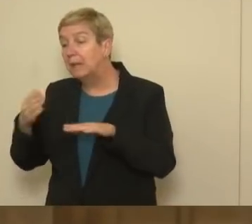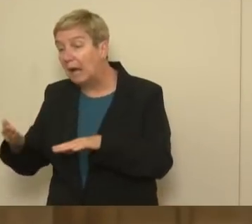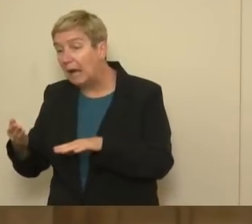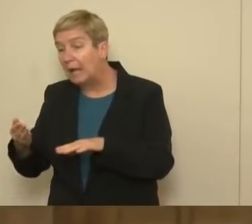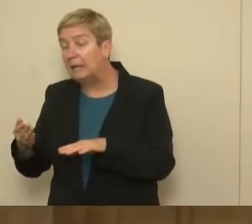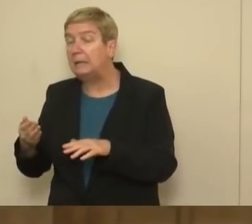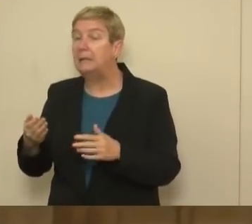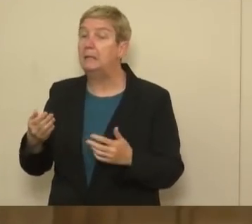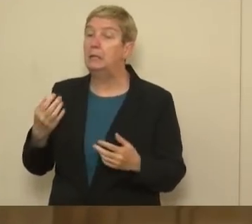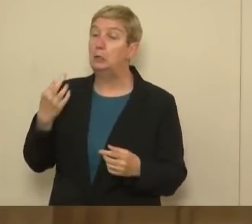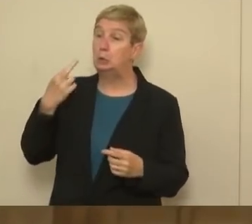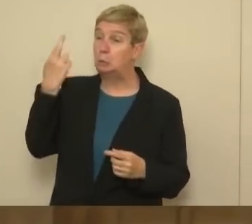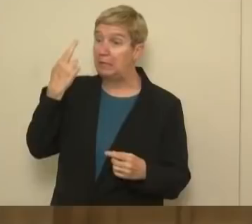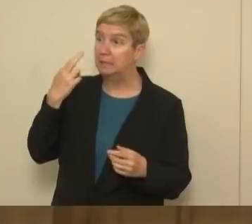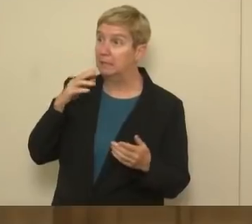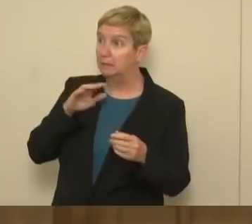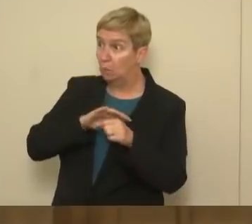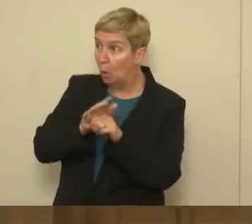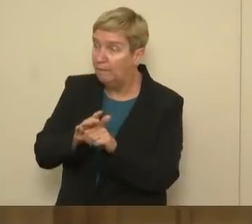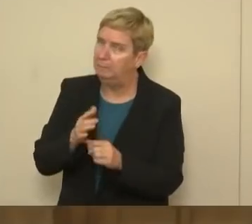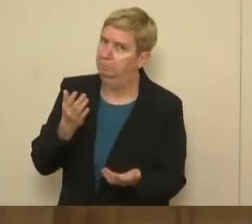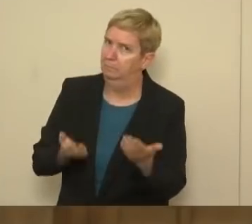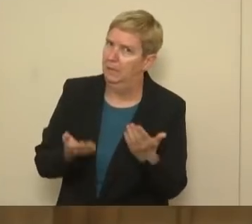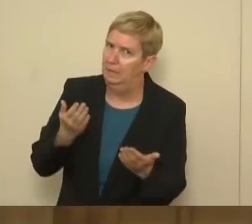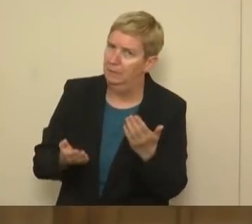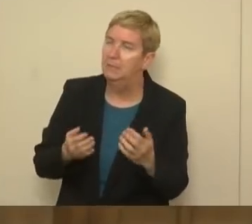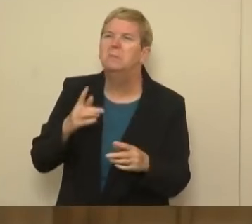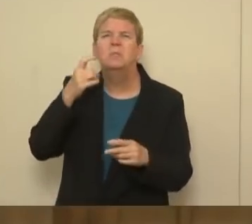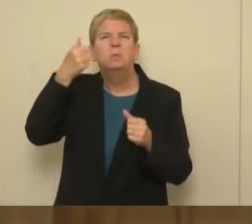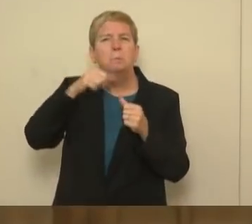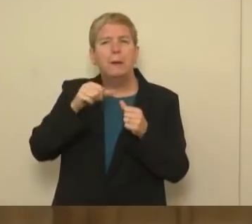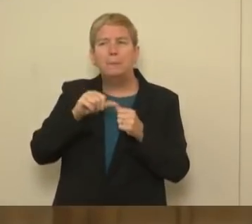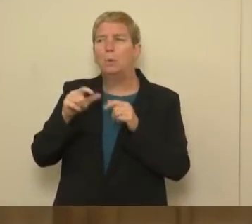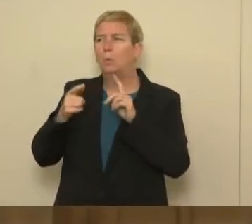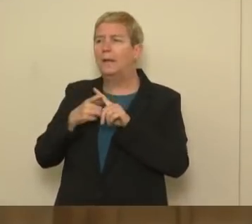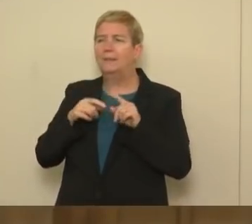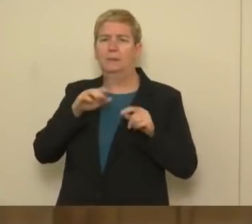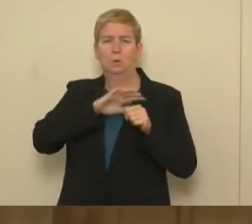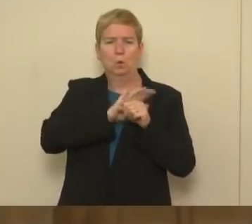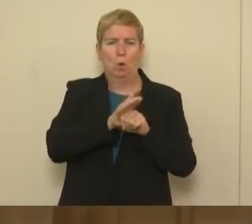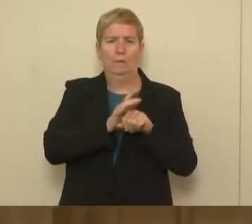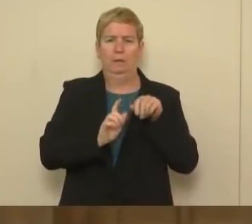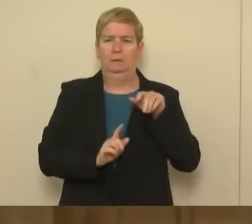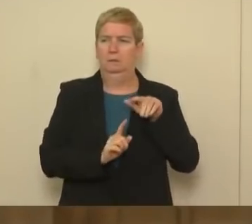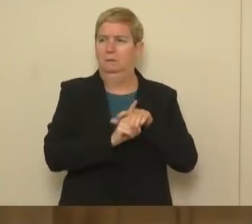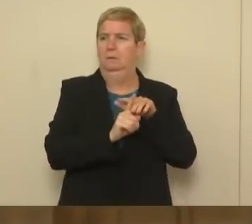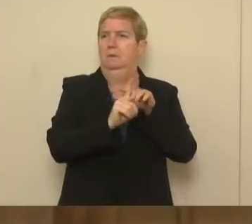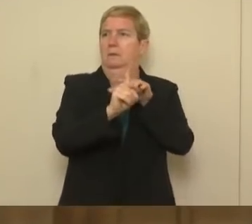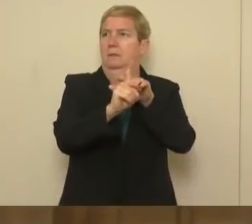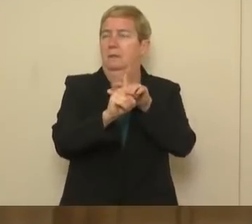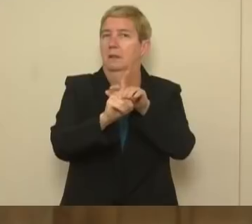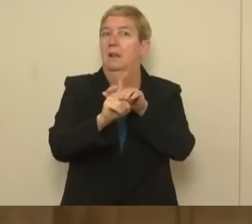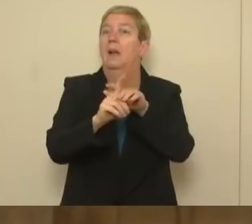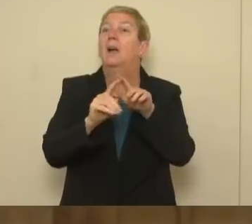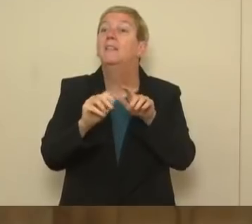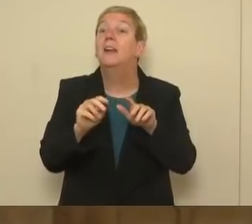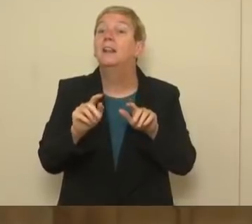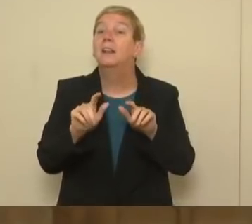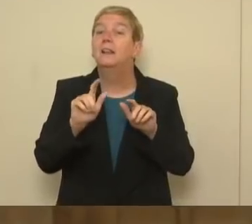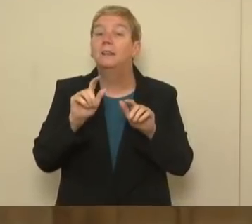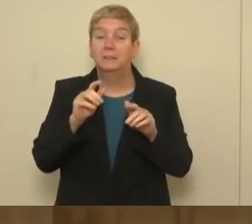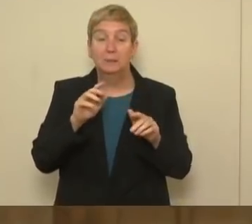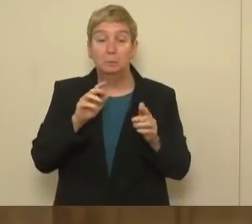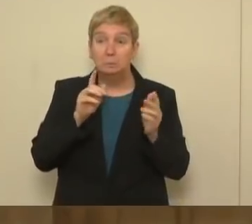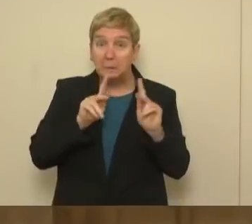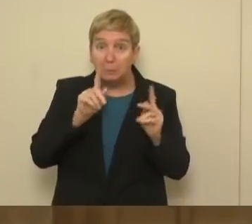fact, months after the initial cases were reported in the United States, researchers went back and found COVID in people who had been